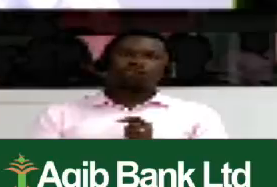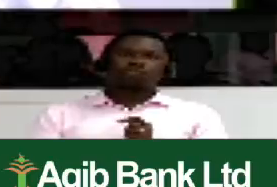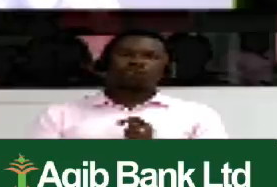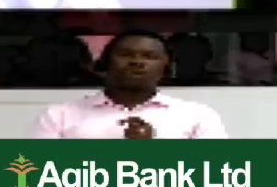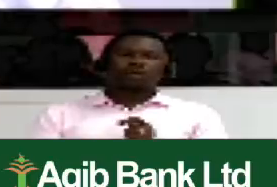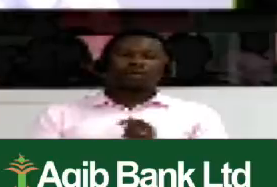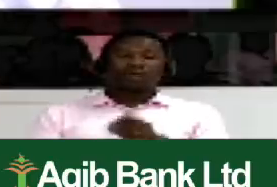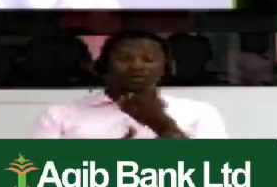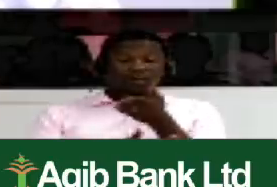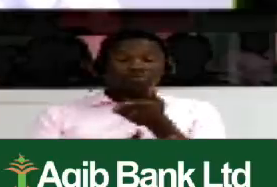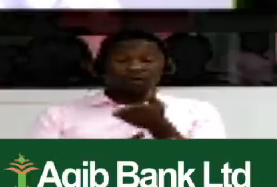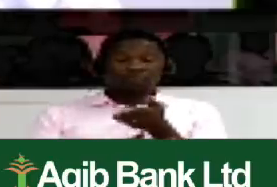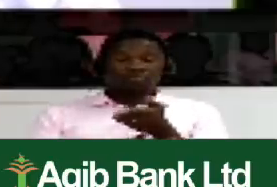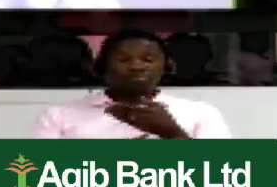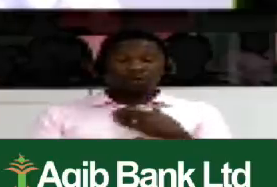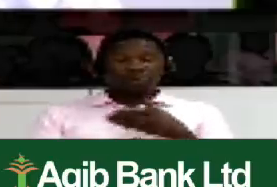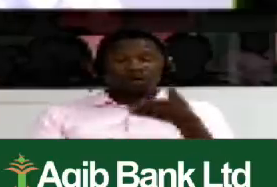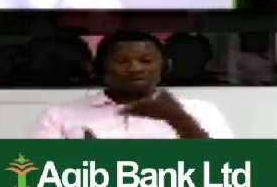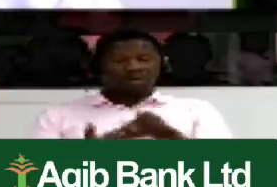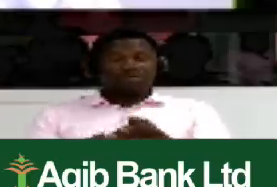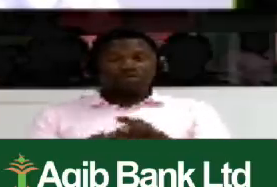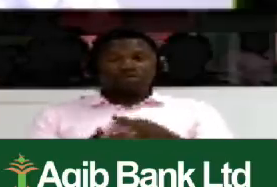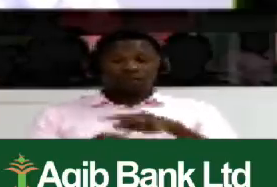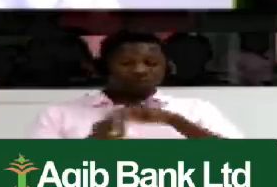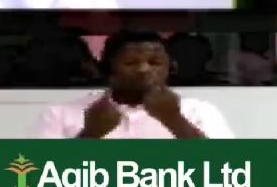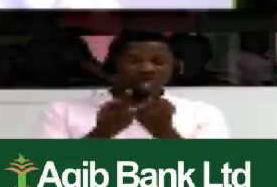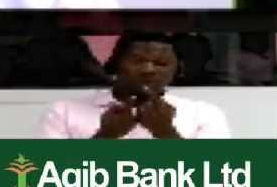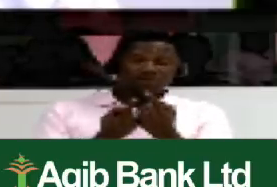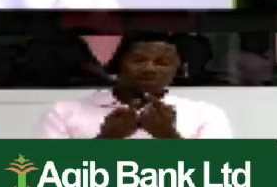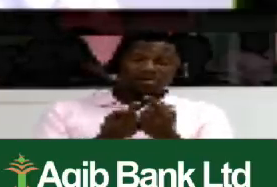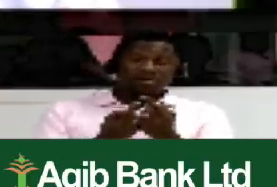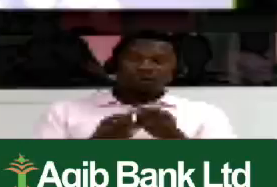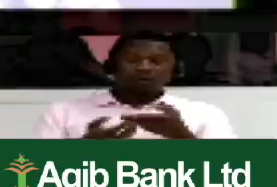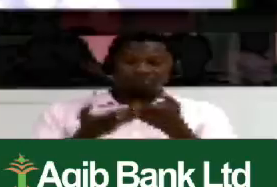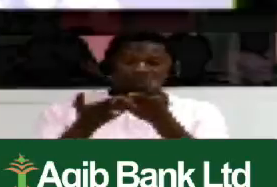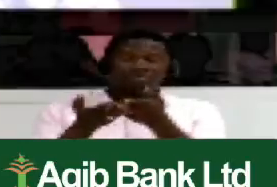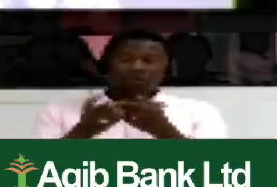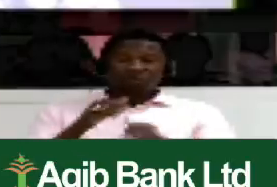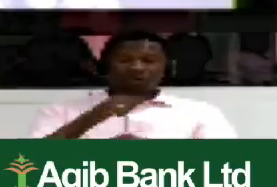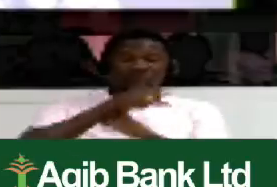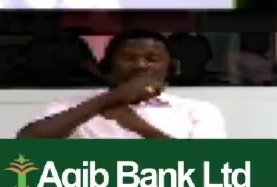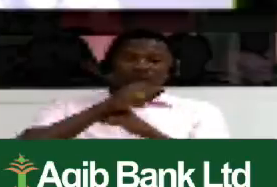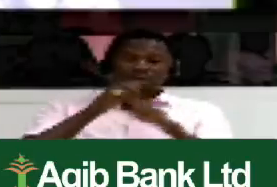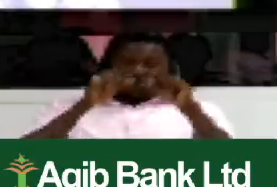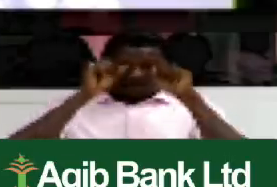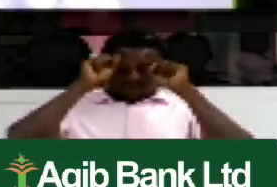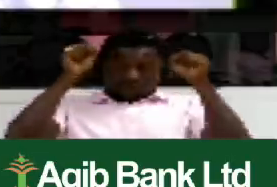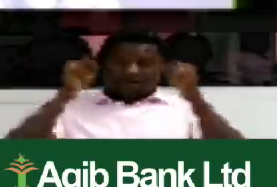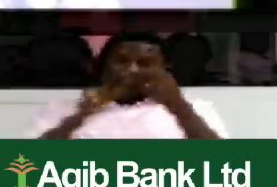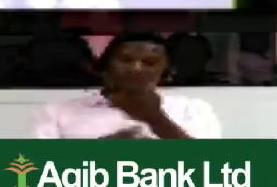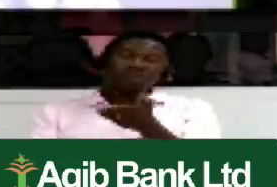this one perhaps will contain something favorable to the authorities.